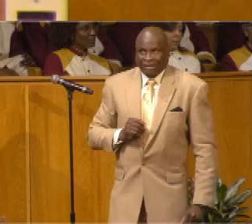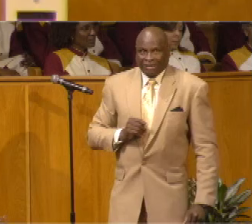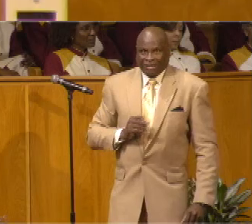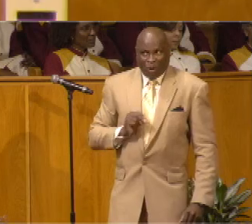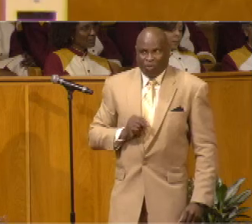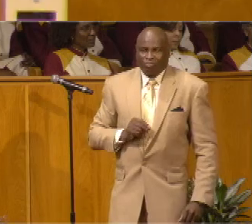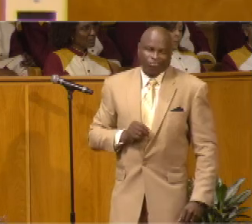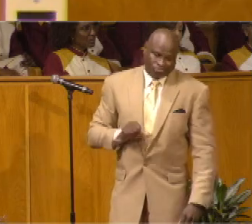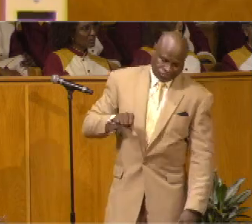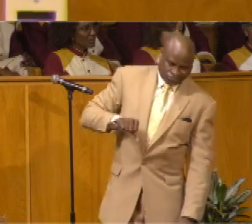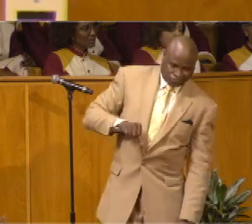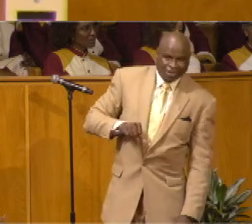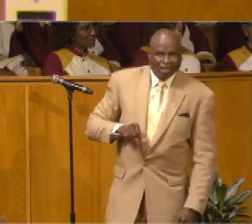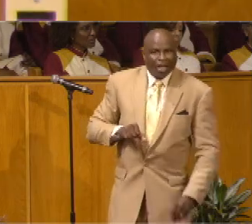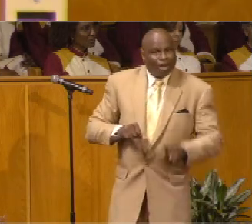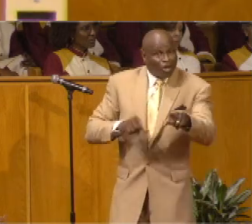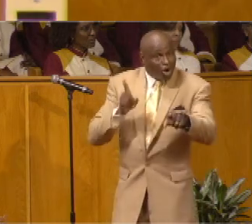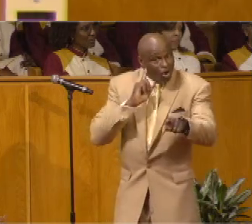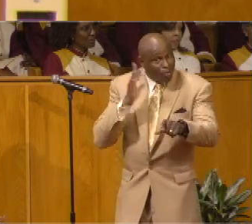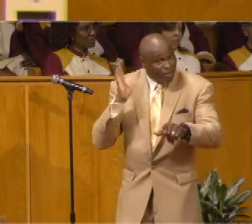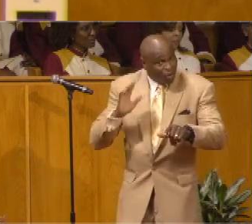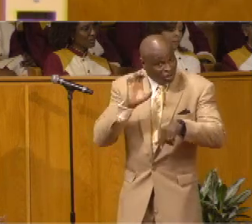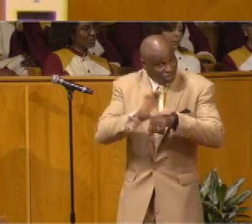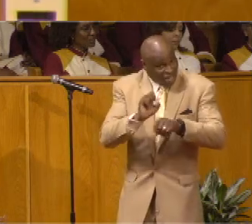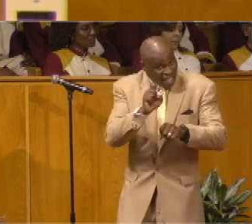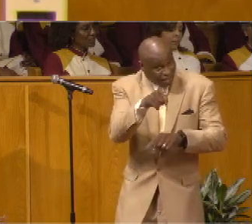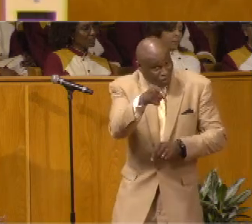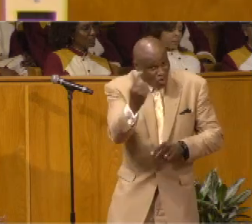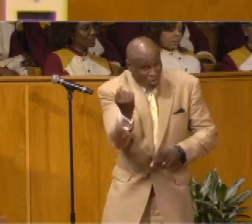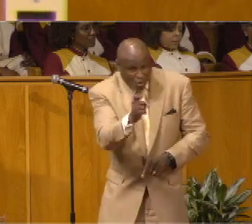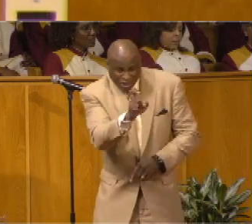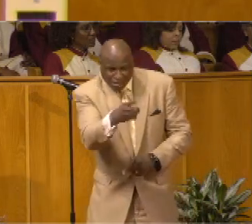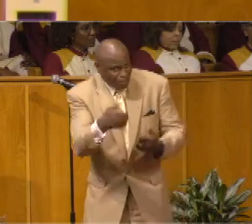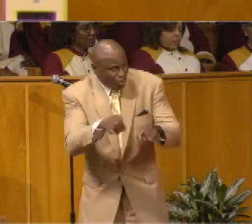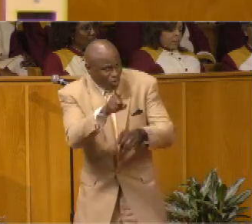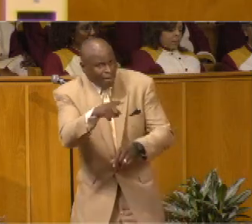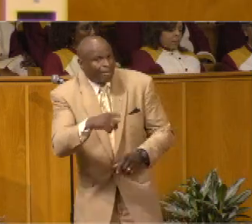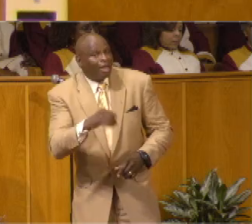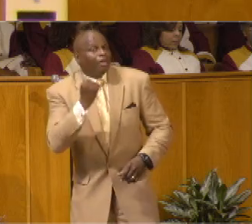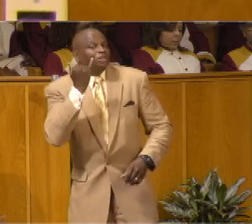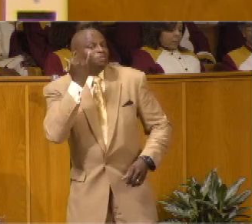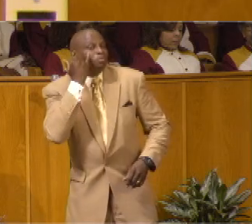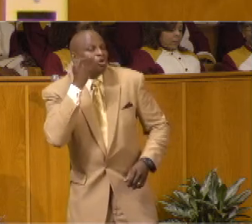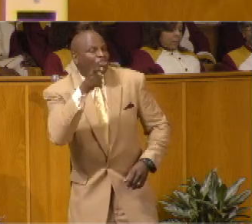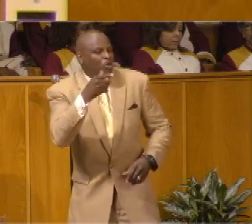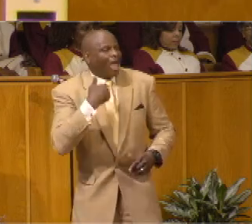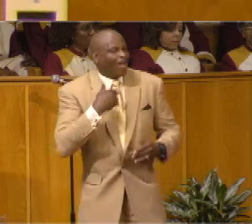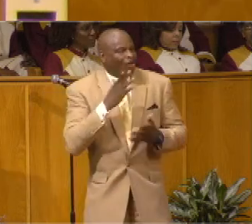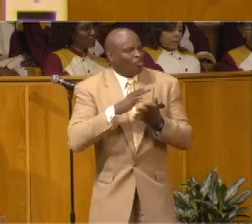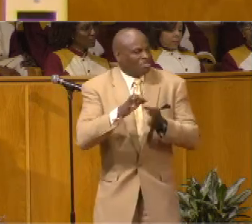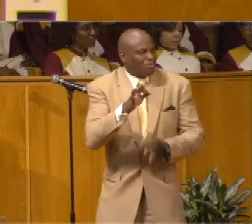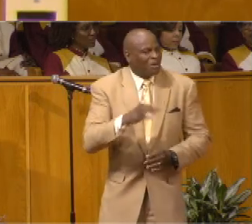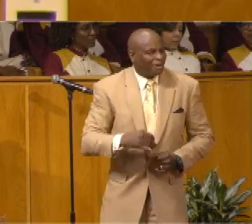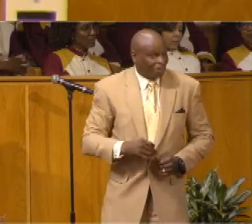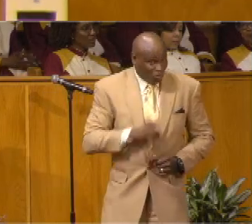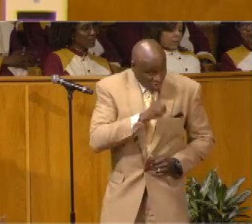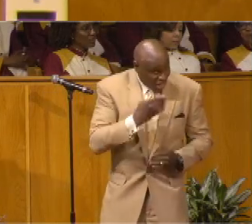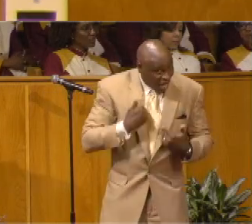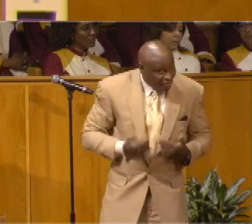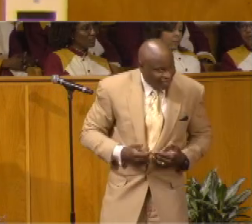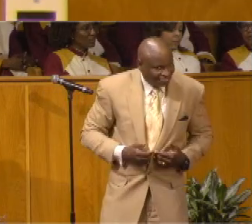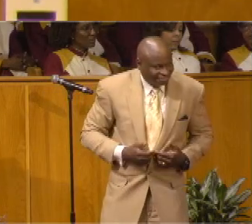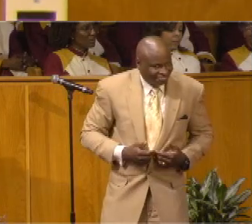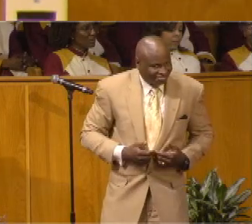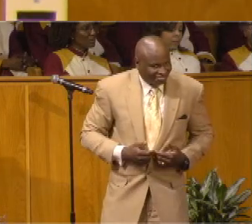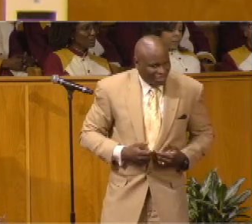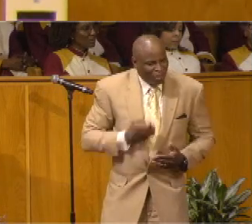By wave of hand, how many people have ever heard someone tell you that if you have the Holy Spirit, you ought to be